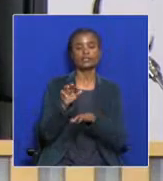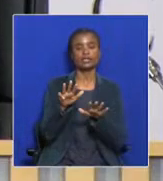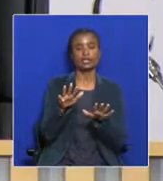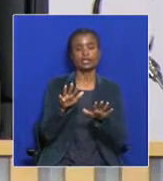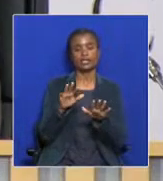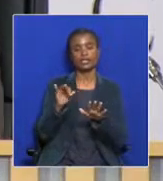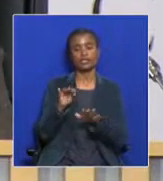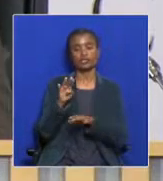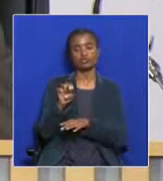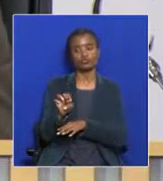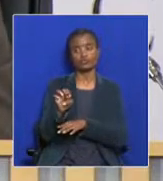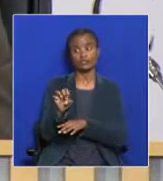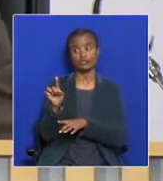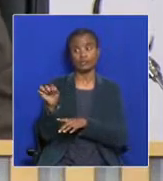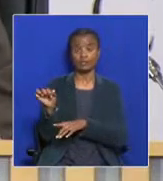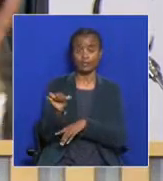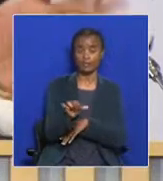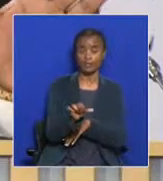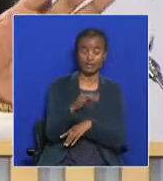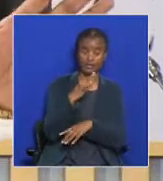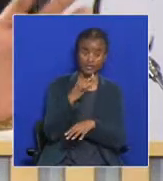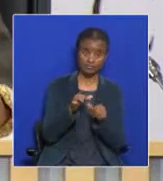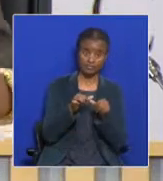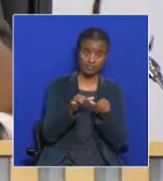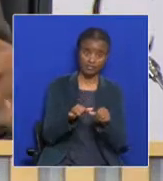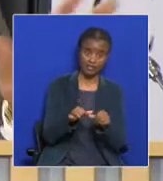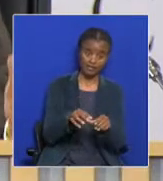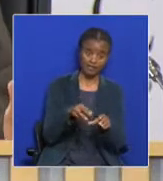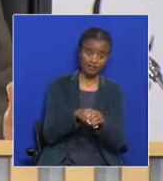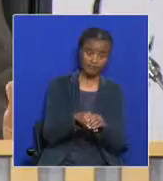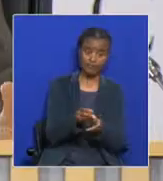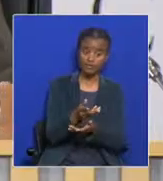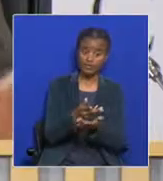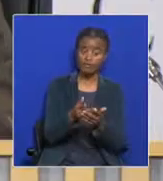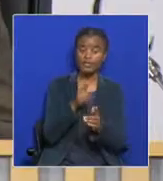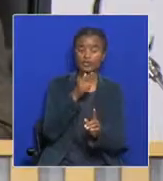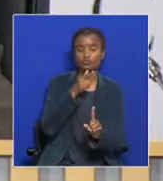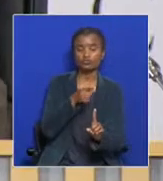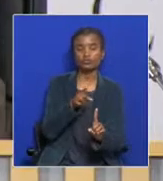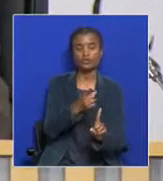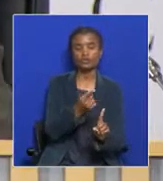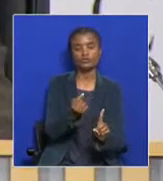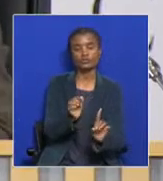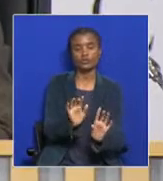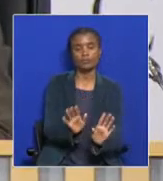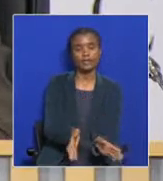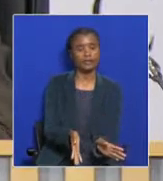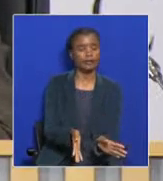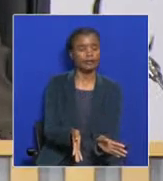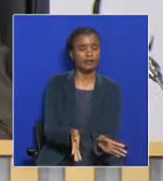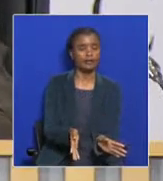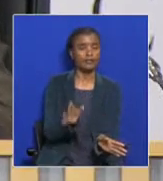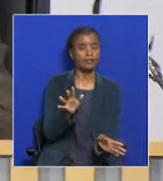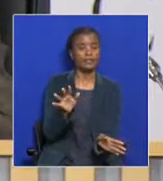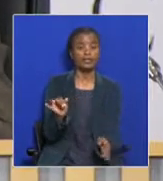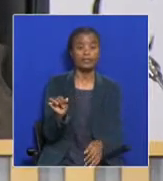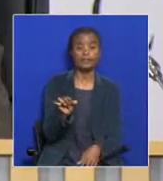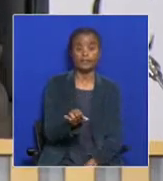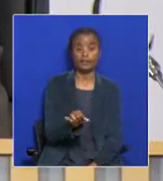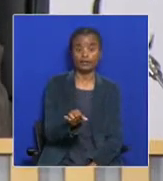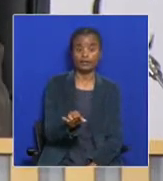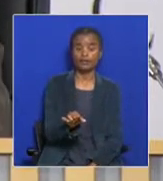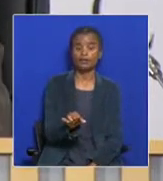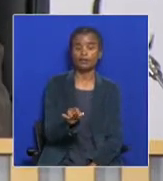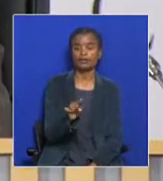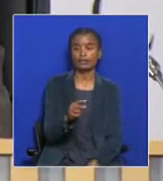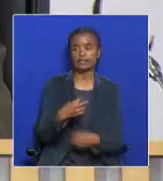or played any part. I told him what needed to be done, and that was it. It's only when I came back. So out of my leave days, it was the 1